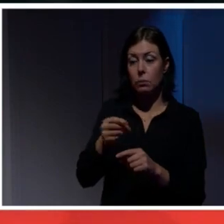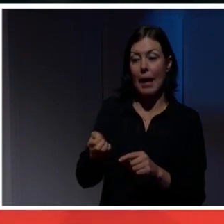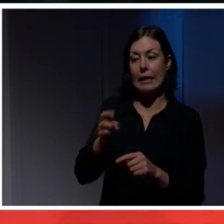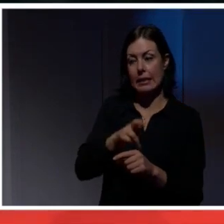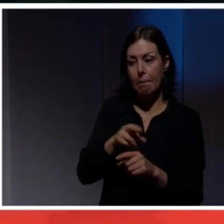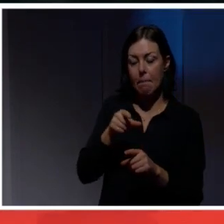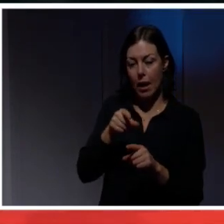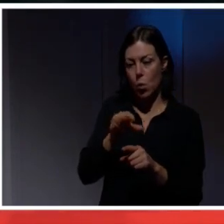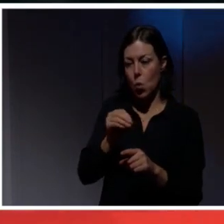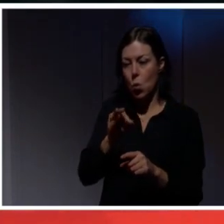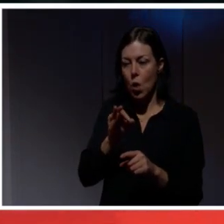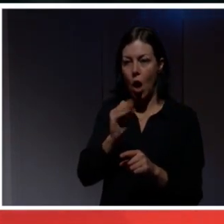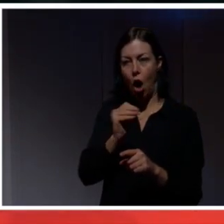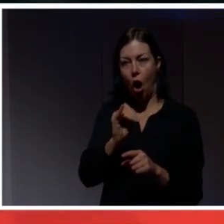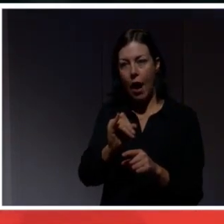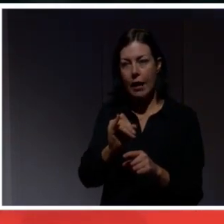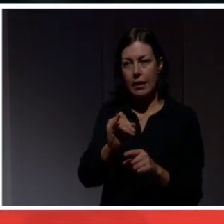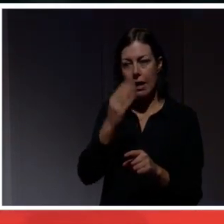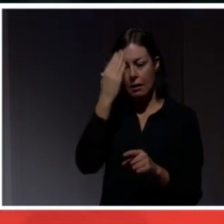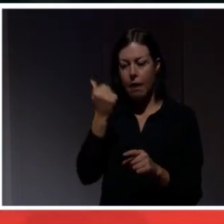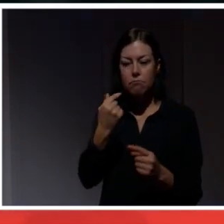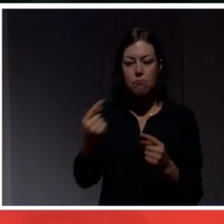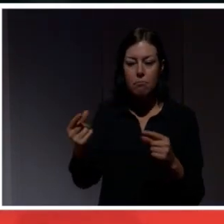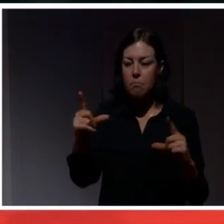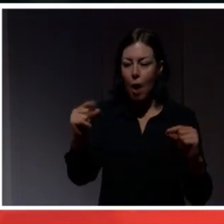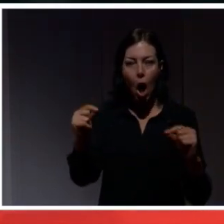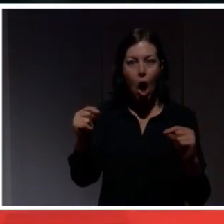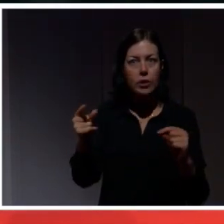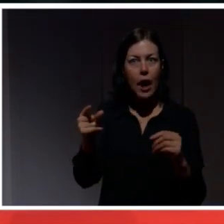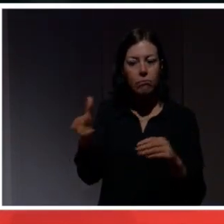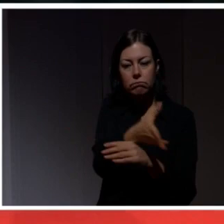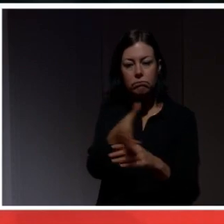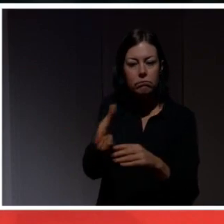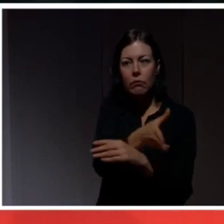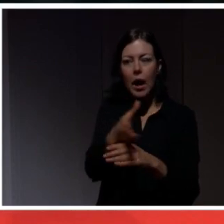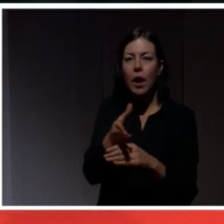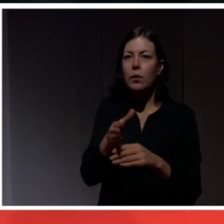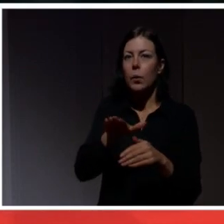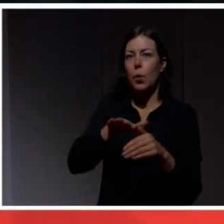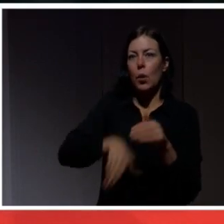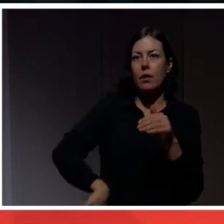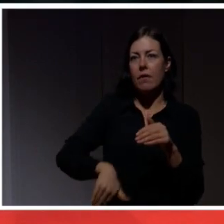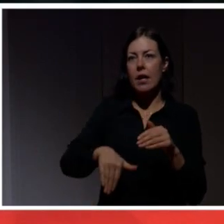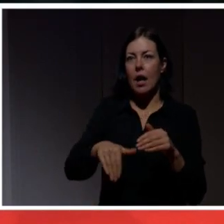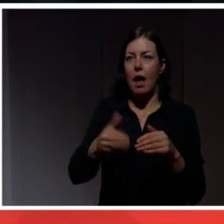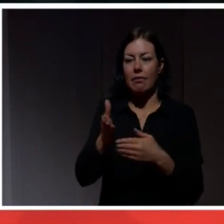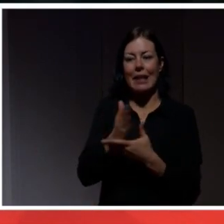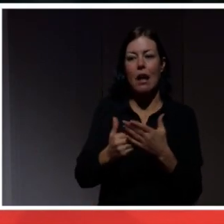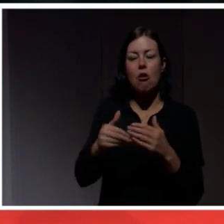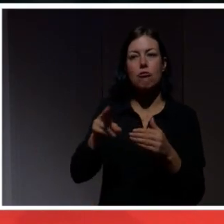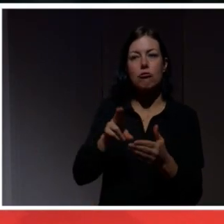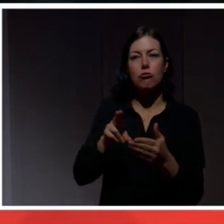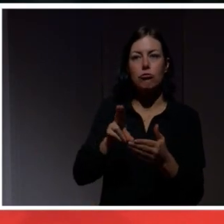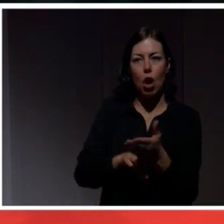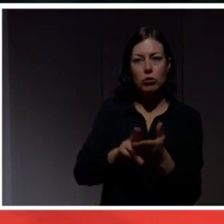our privacy by getting AIs to talk to each other without sharing data. This is something called federated learning. But the question